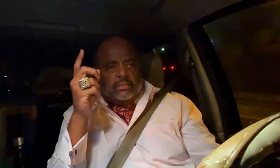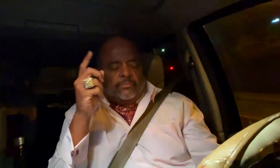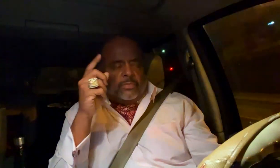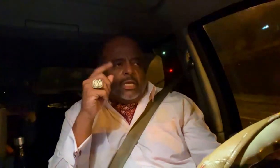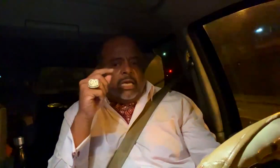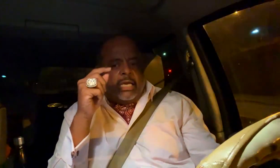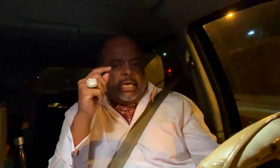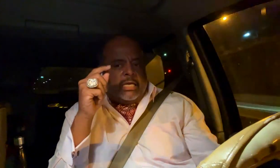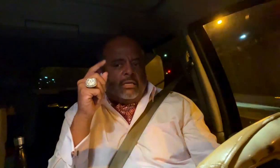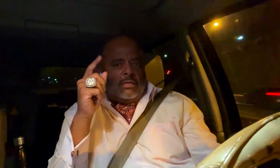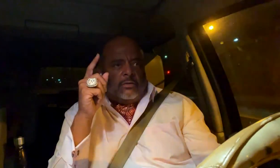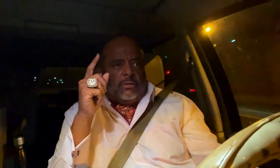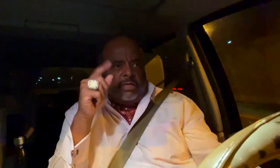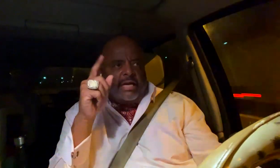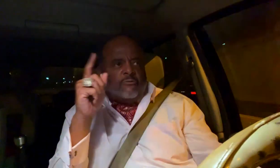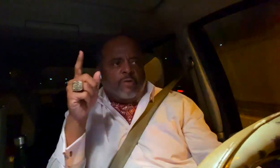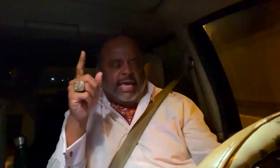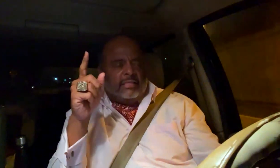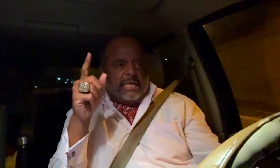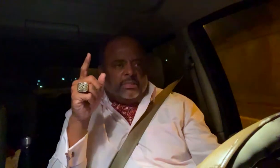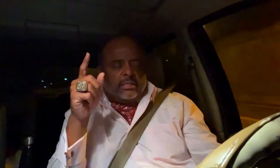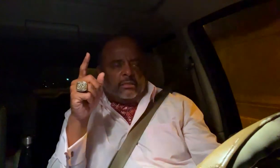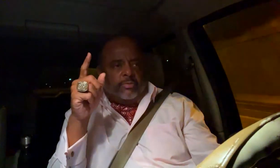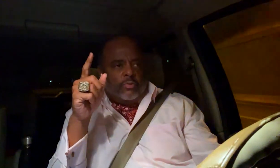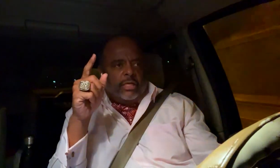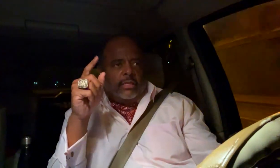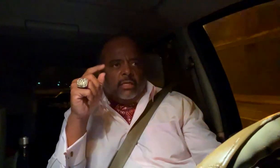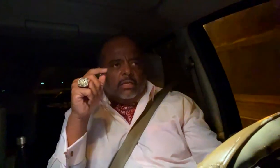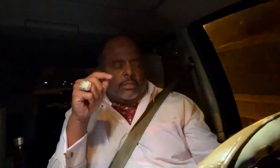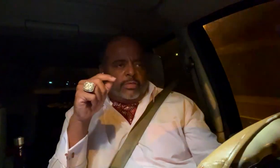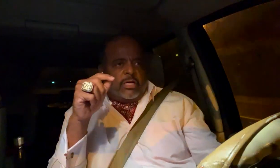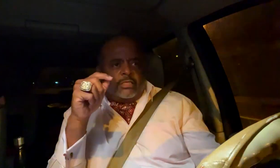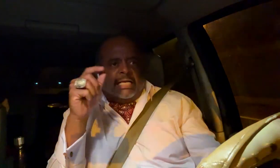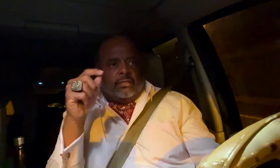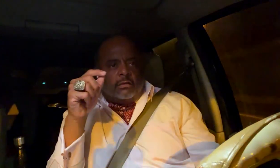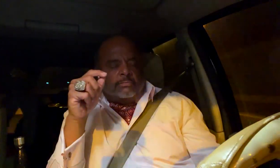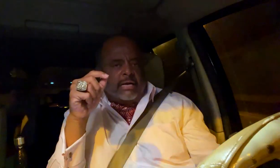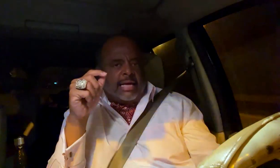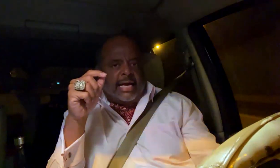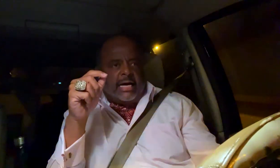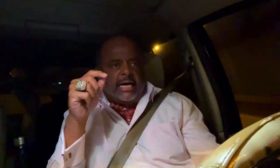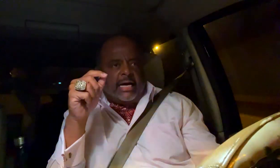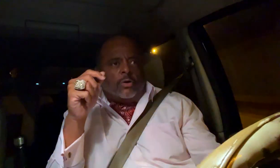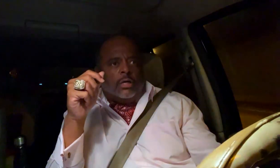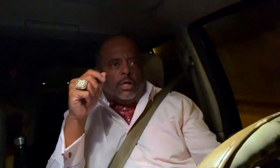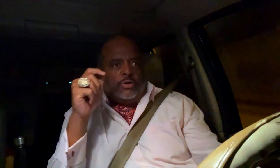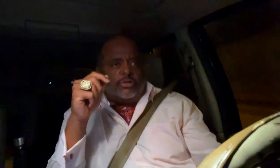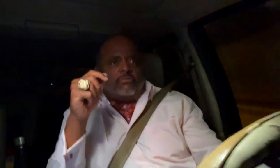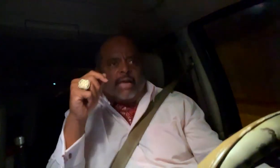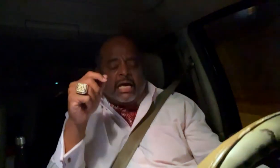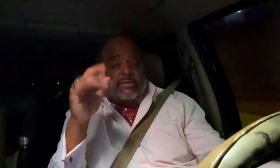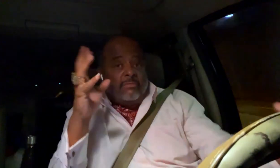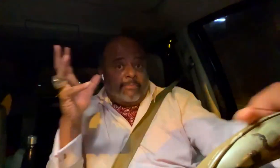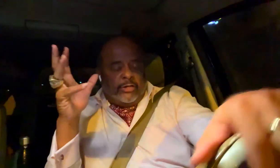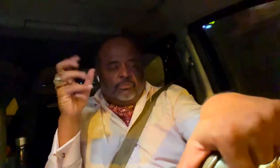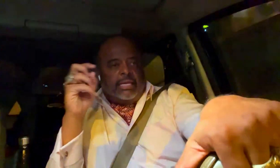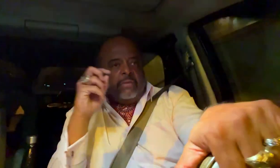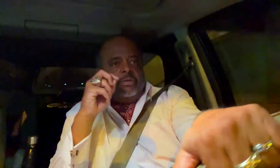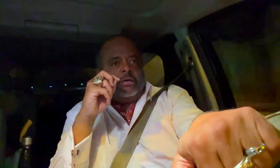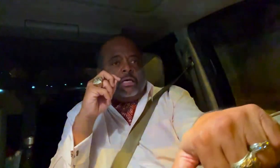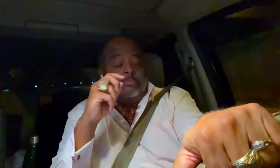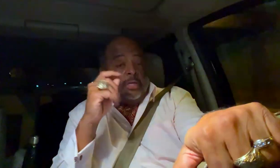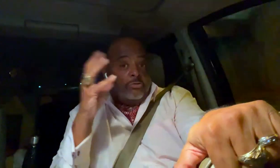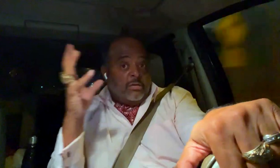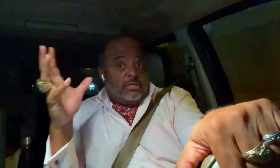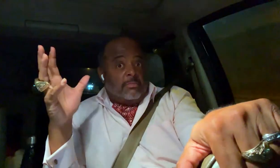United States. And the reason I raised that particular point is because I talked about how you don't have a major